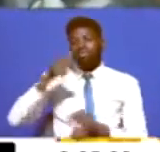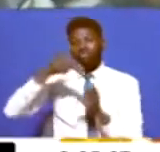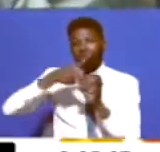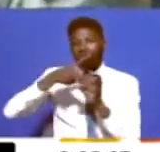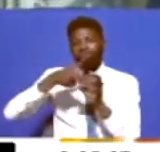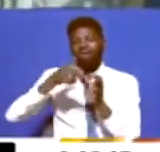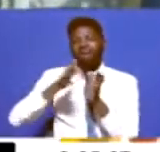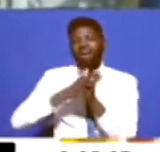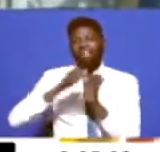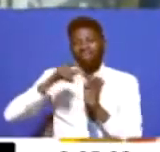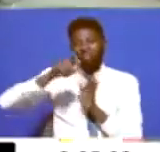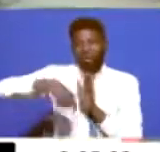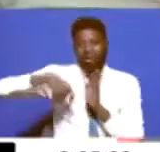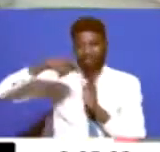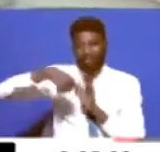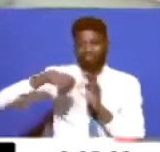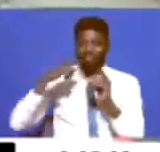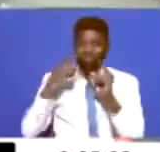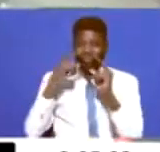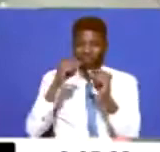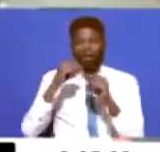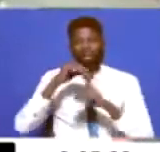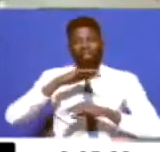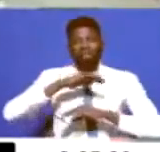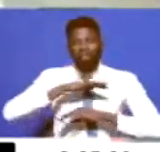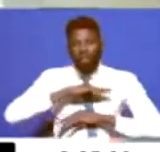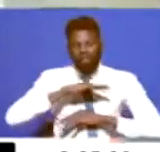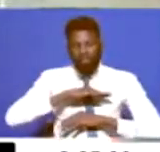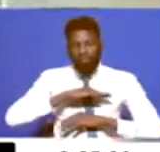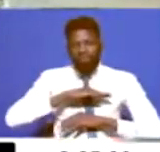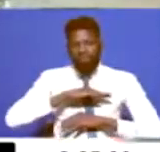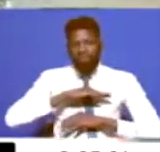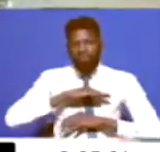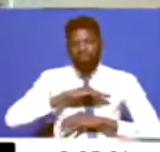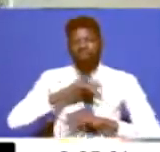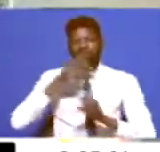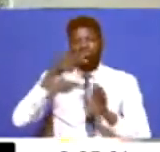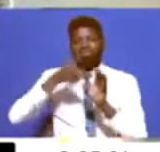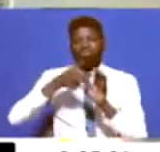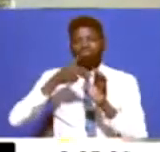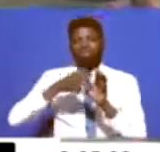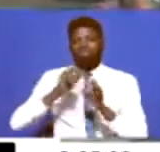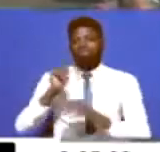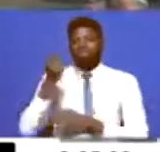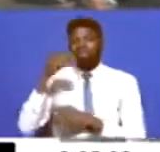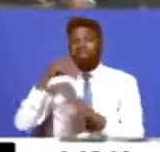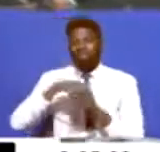of petroleum products in the country. Timothy Kipnoso for Sunday Express.